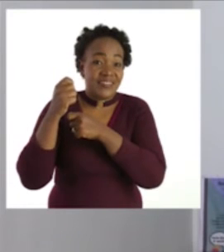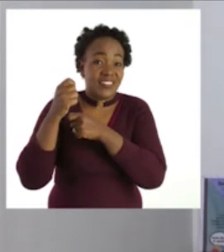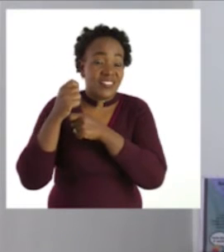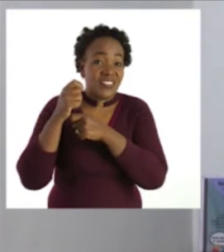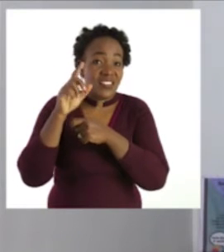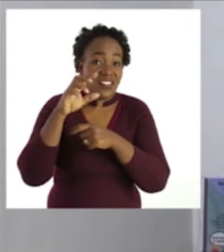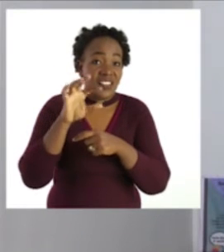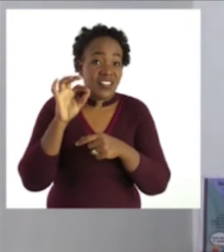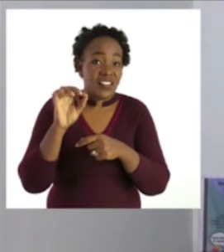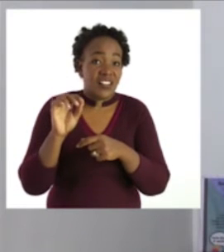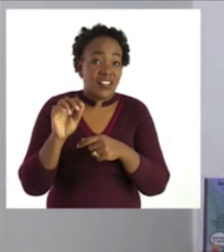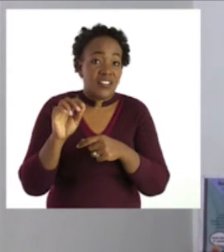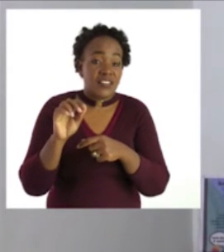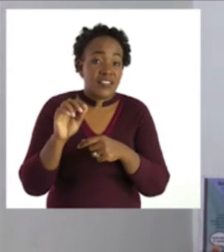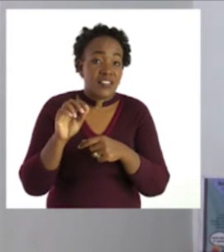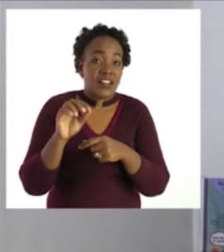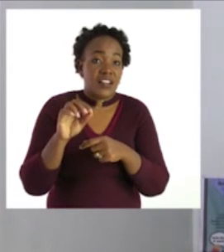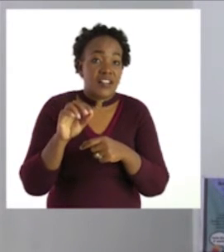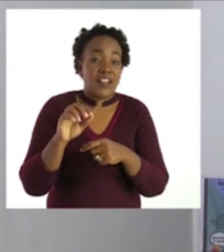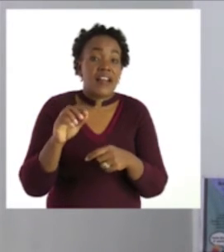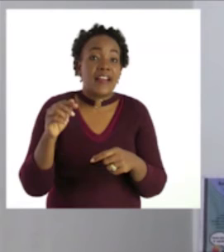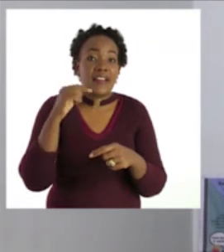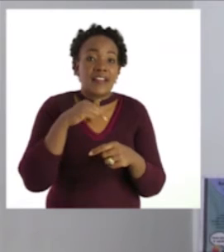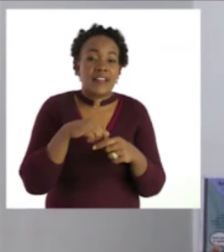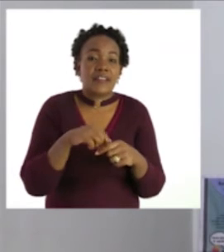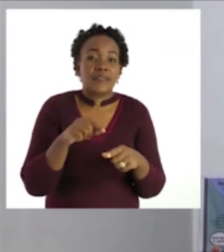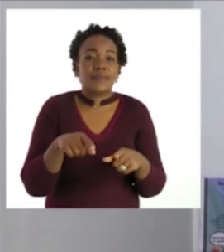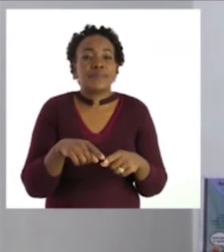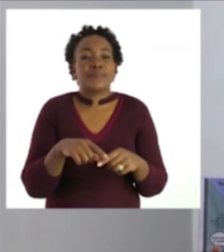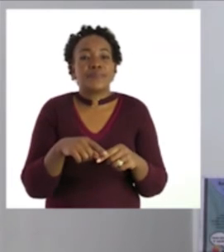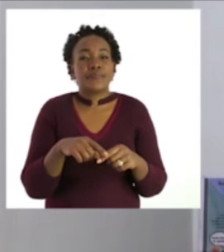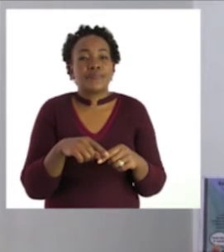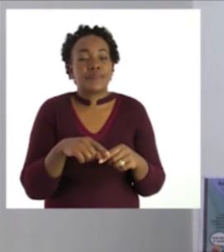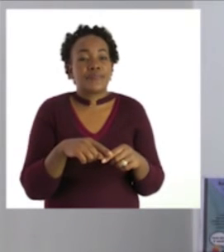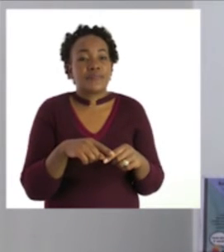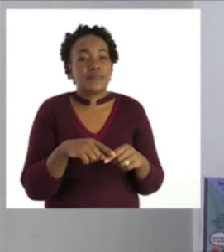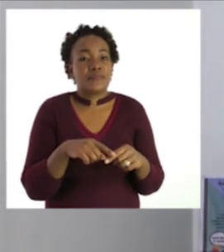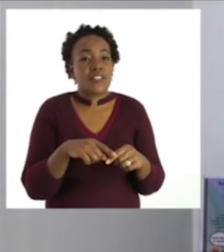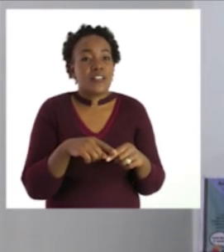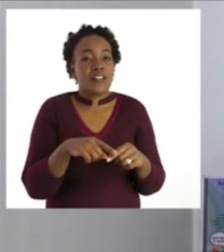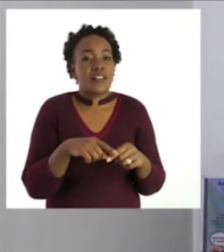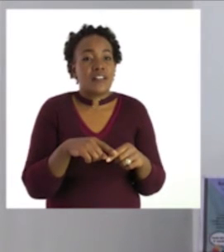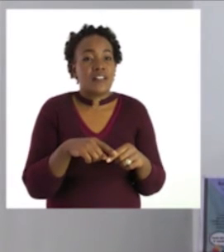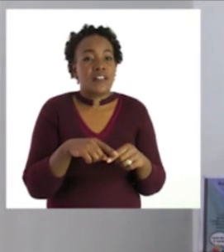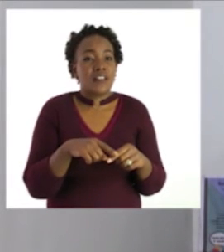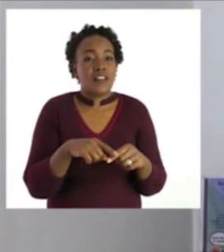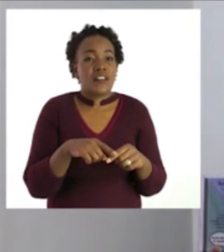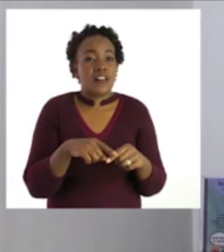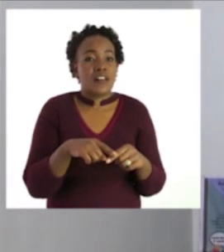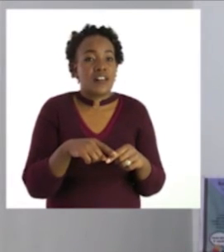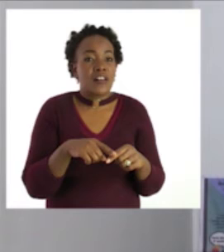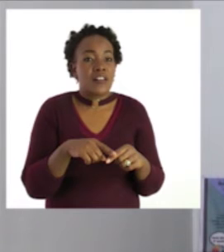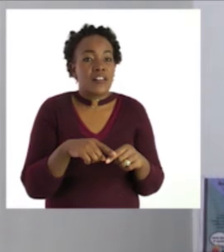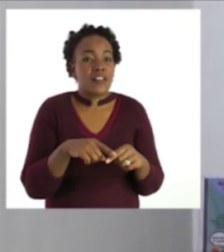there, I, and in. Okay. So here we'll come up with